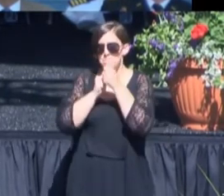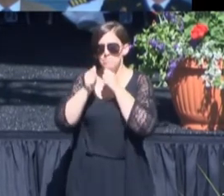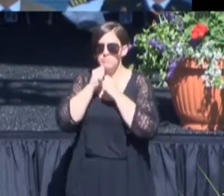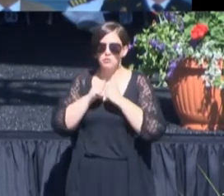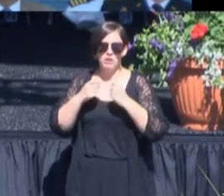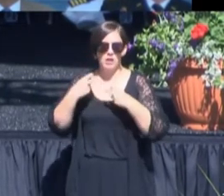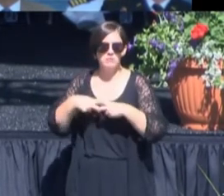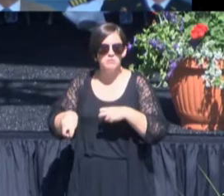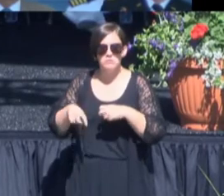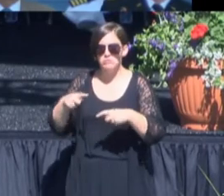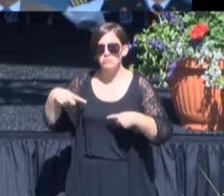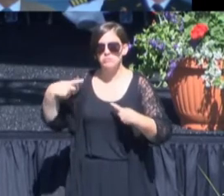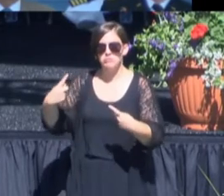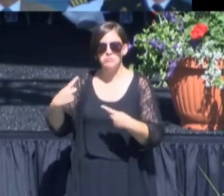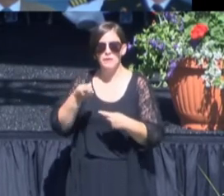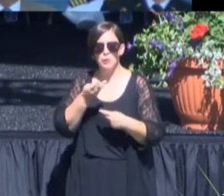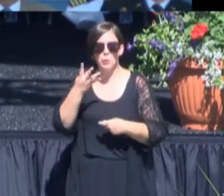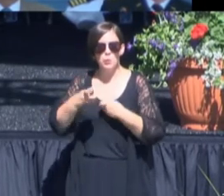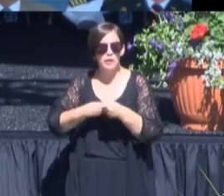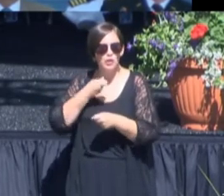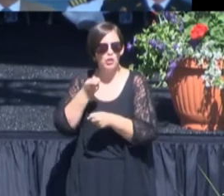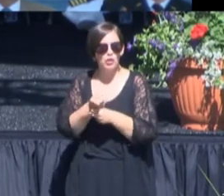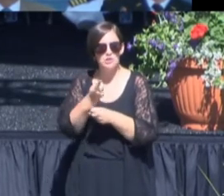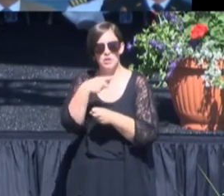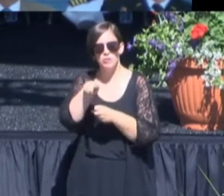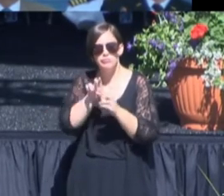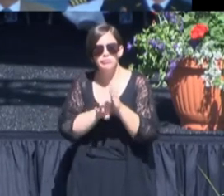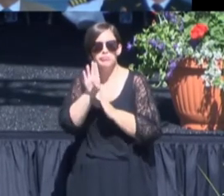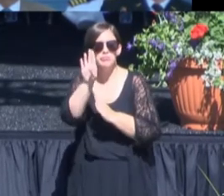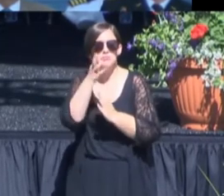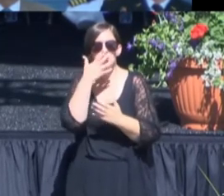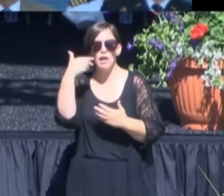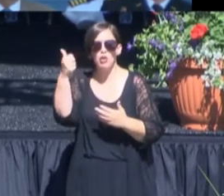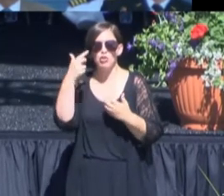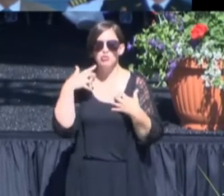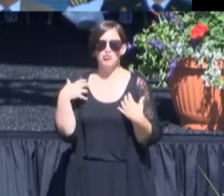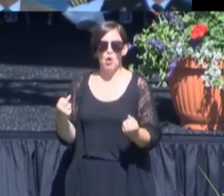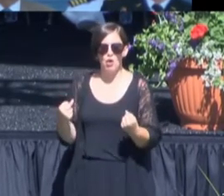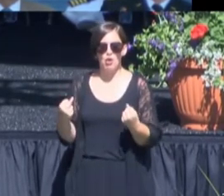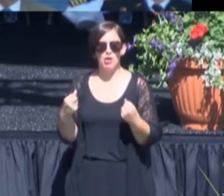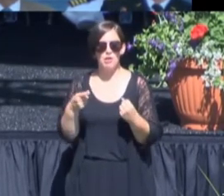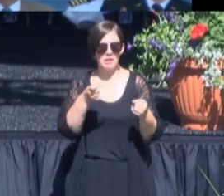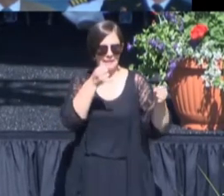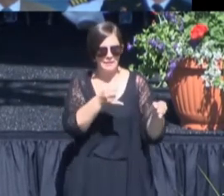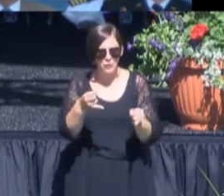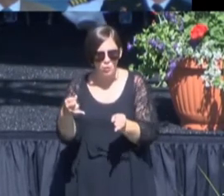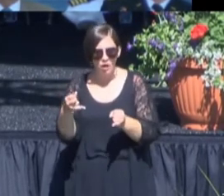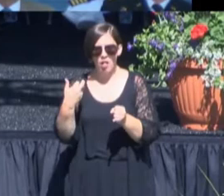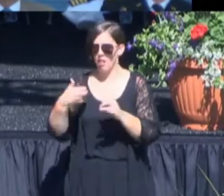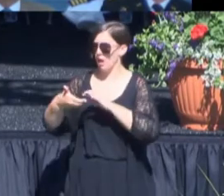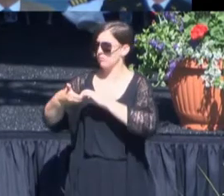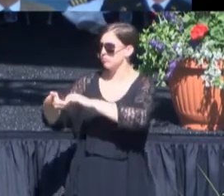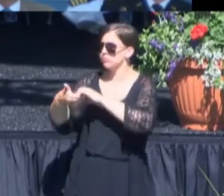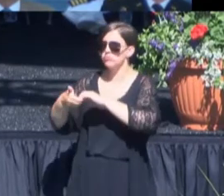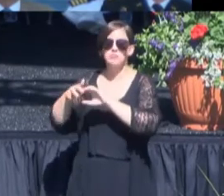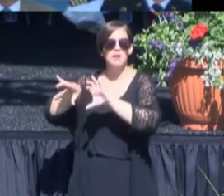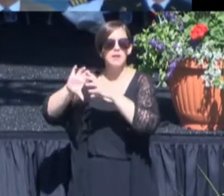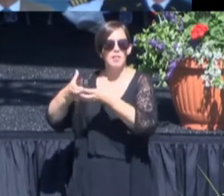waters over the past few years and emerged better and stronger for it, both individually and as a